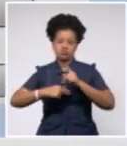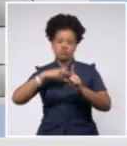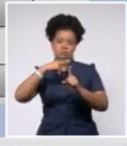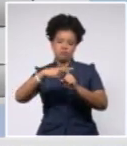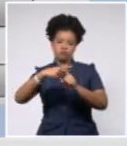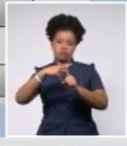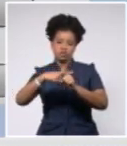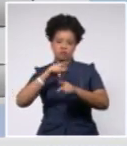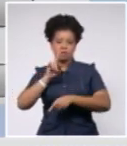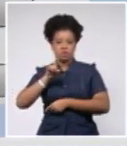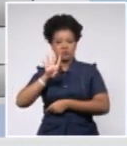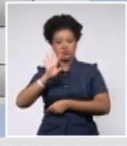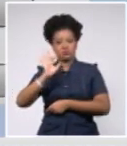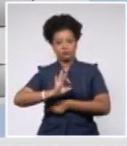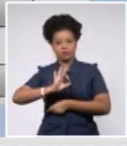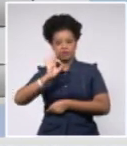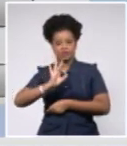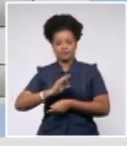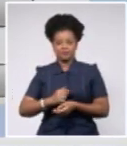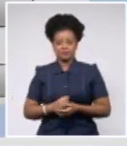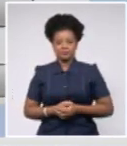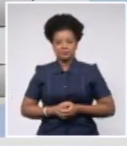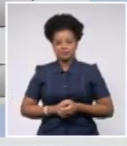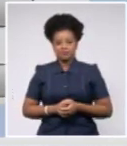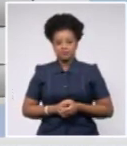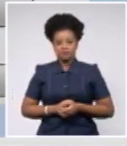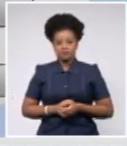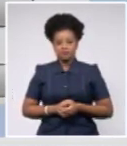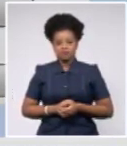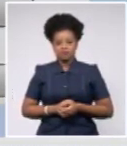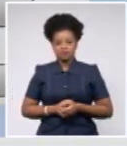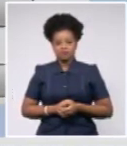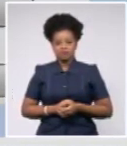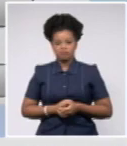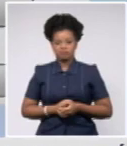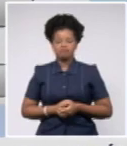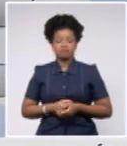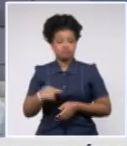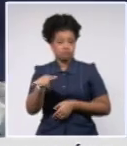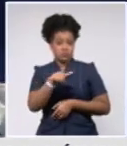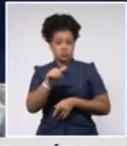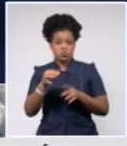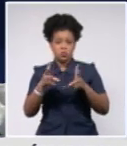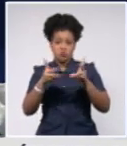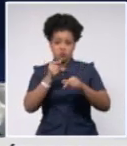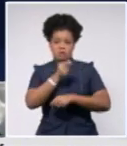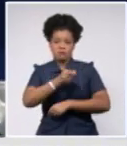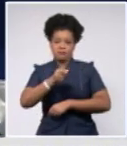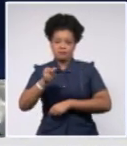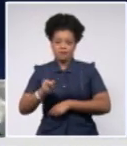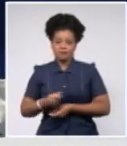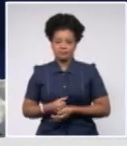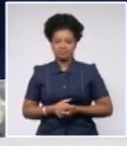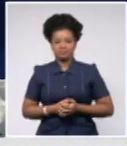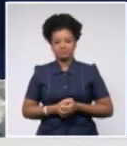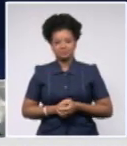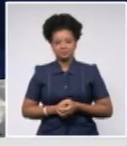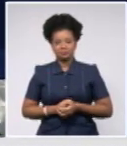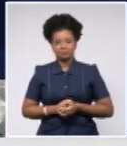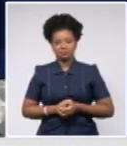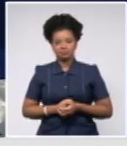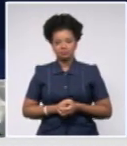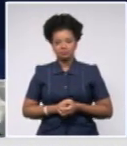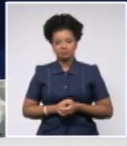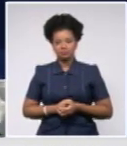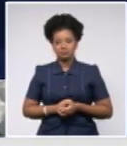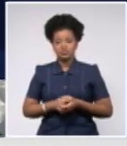As I always mention, samples from all of the country's territories were tested, the most from Havana